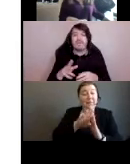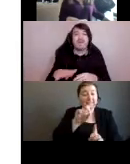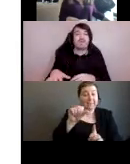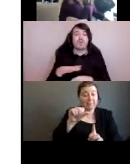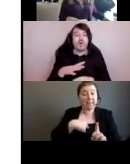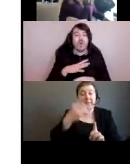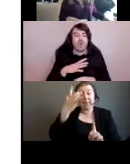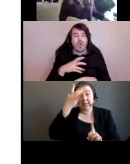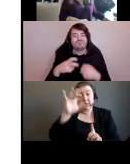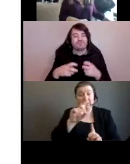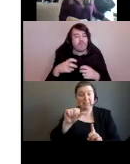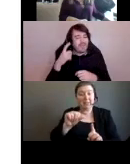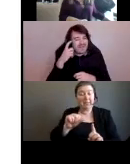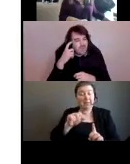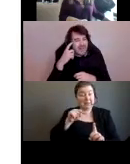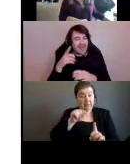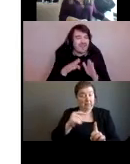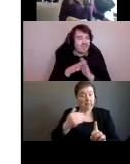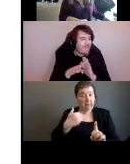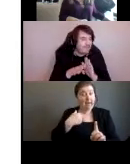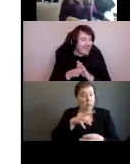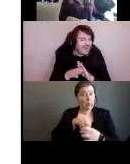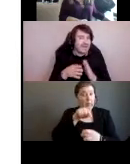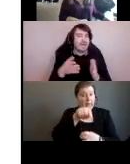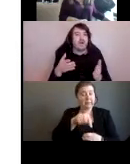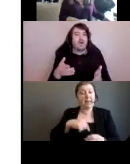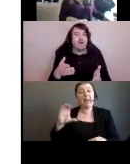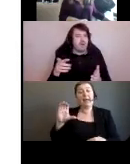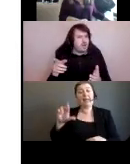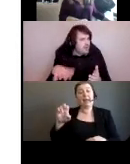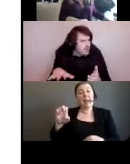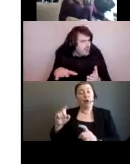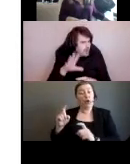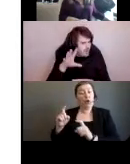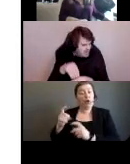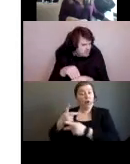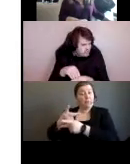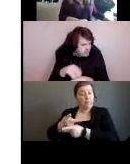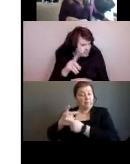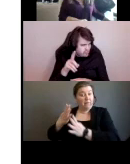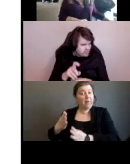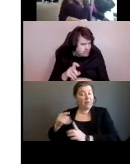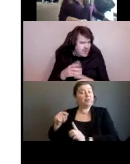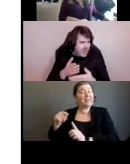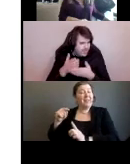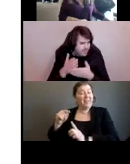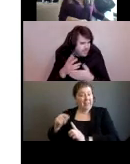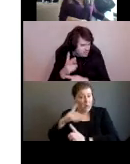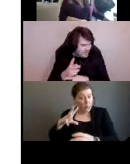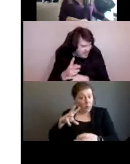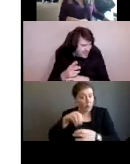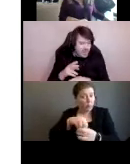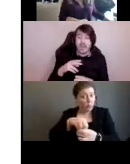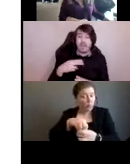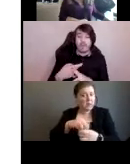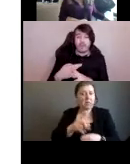the care workers, as this was not included in the slide? Yes, we understand currently that we're waiting for